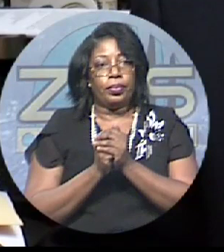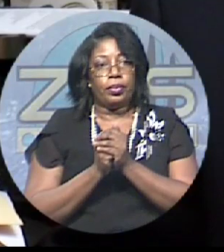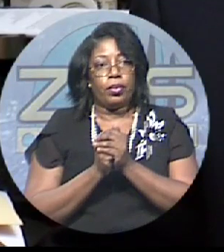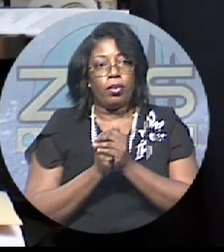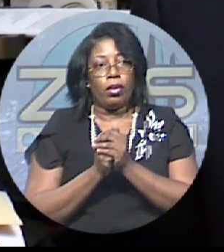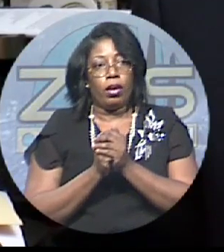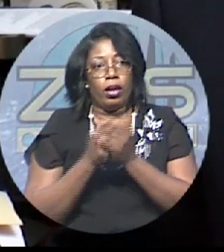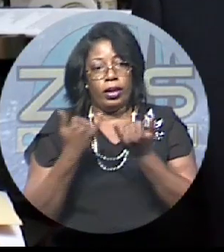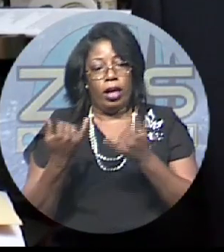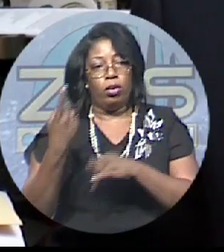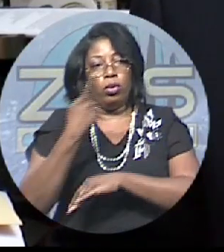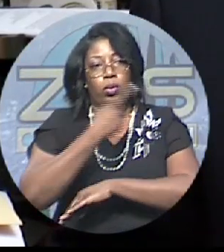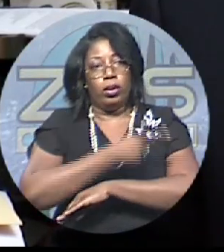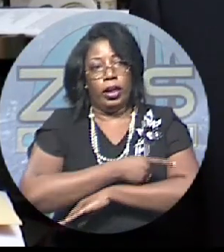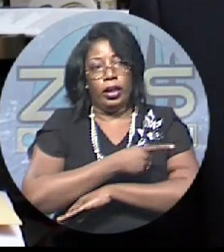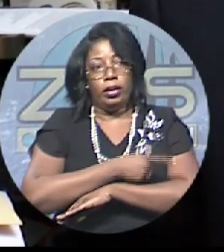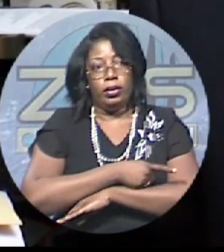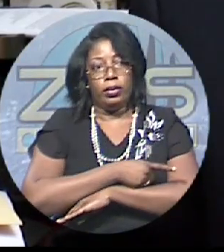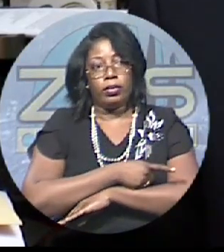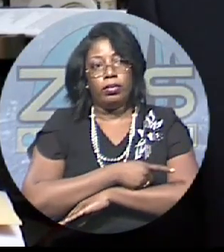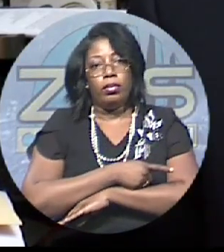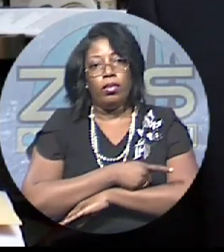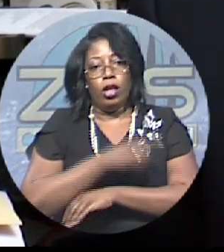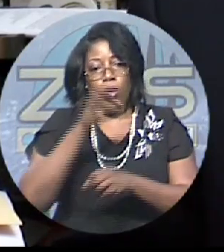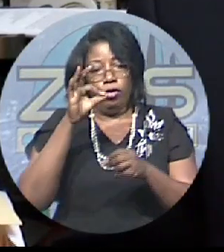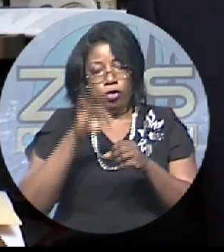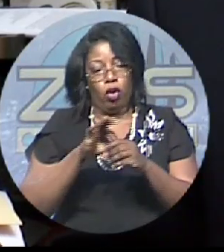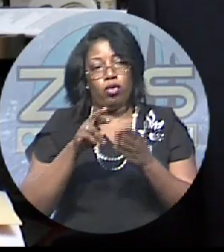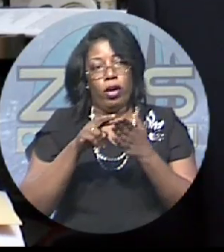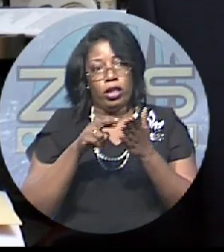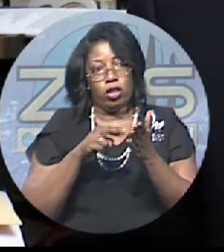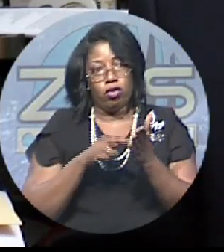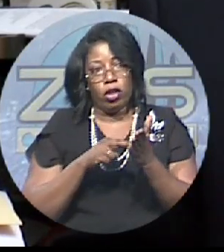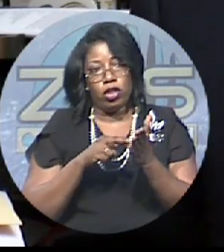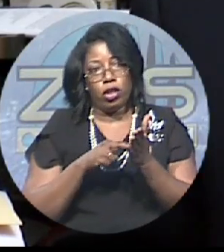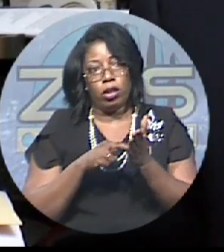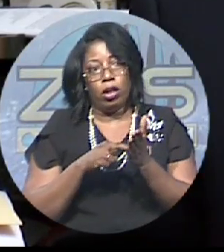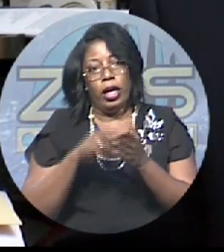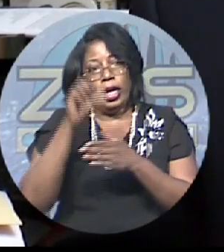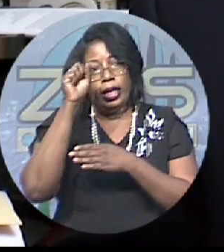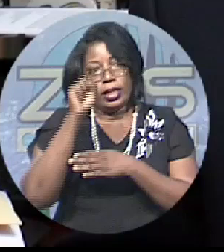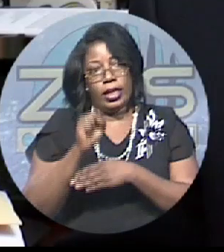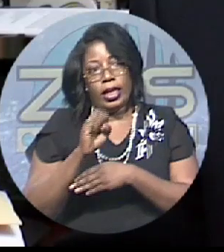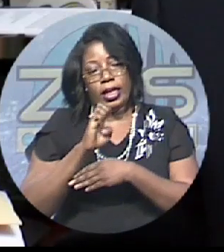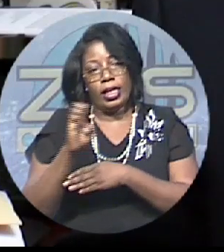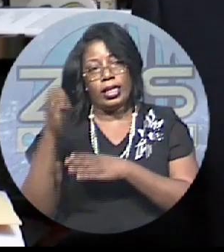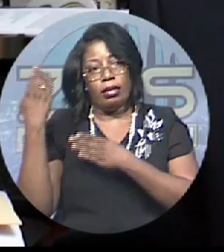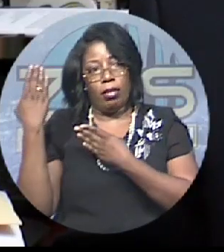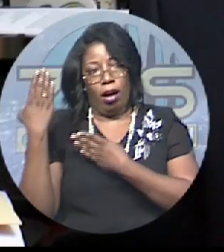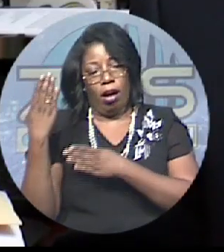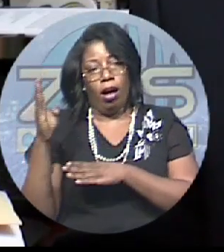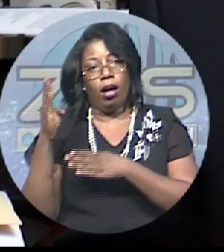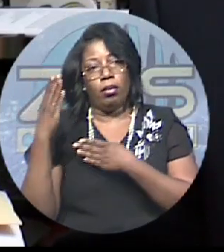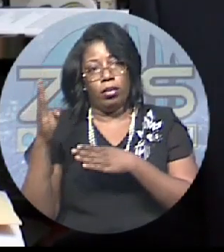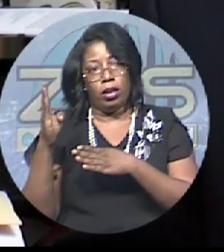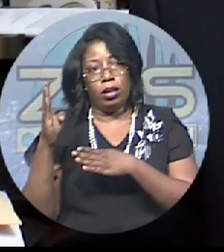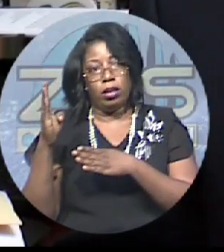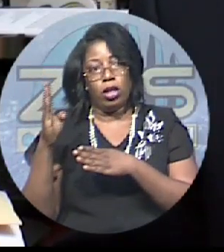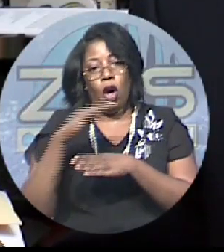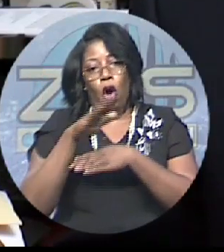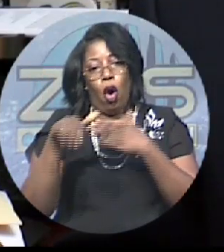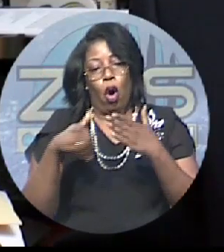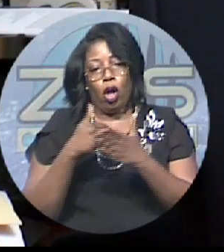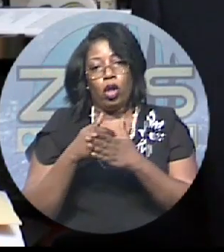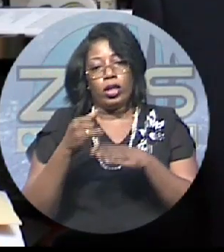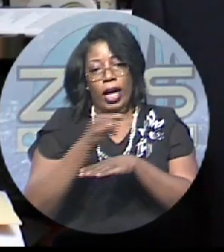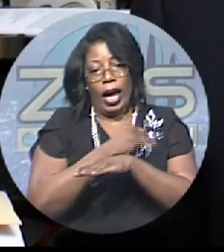In effect from today, the voter registration activities in the southern eastern Bahamas, all of those islands south